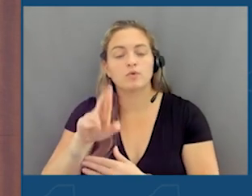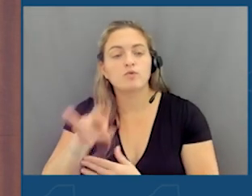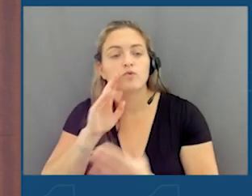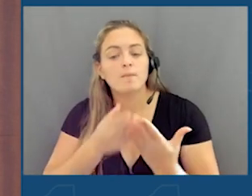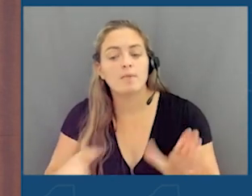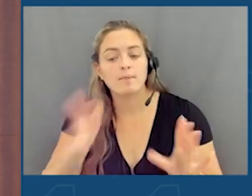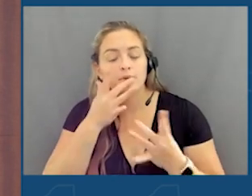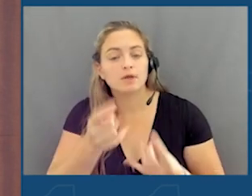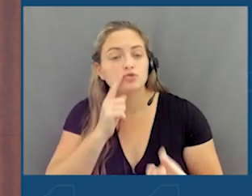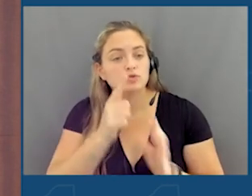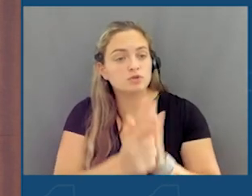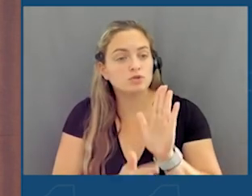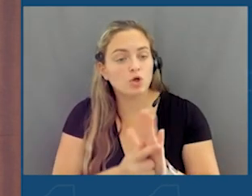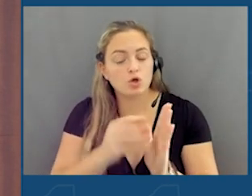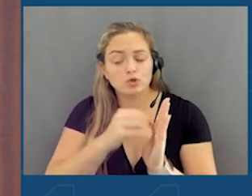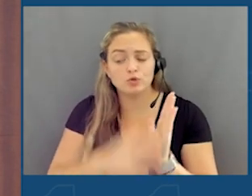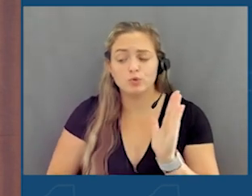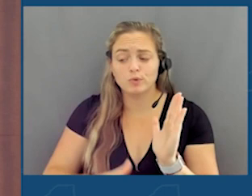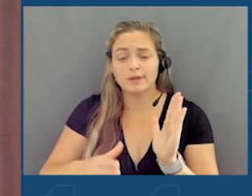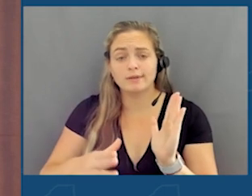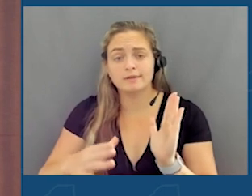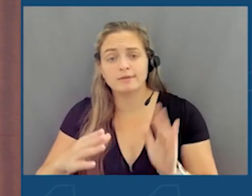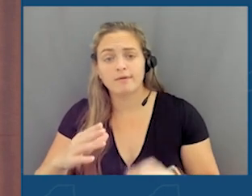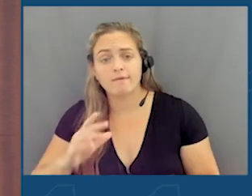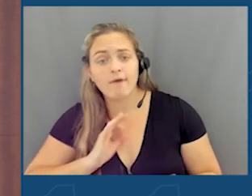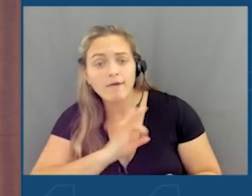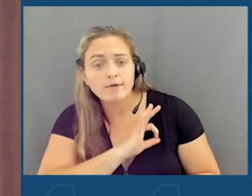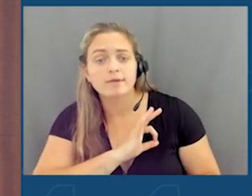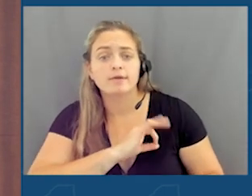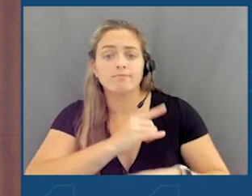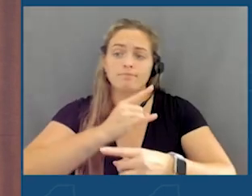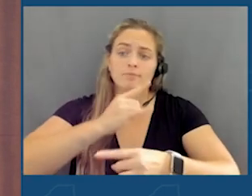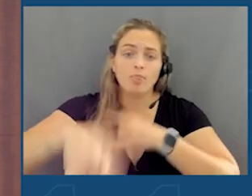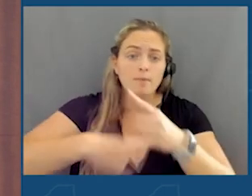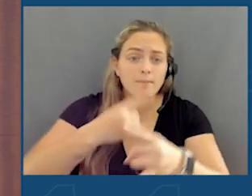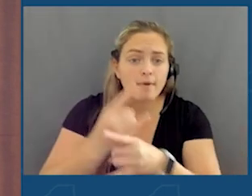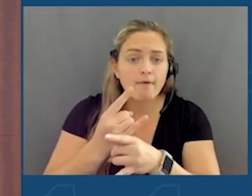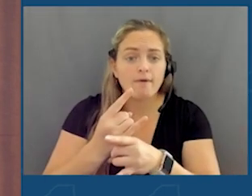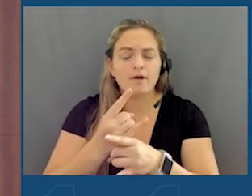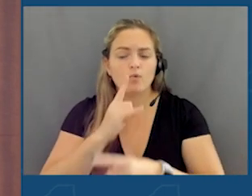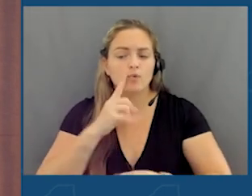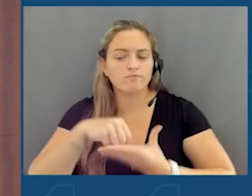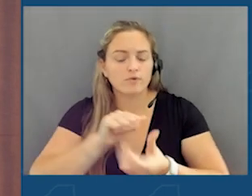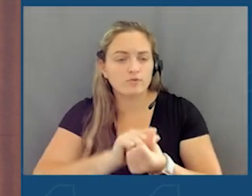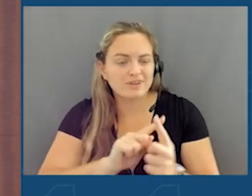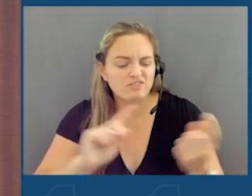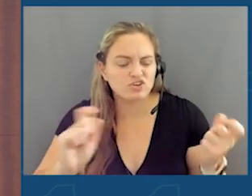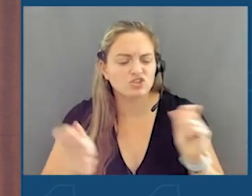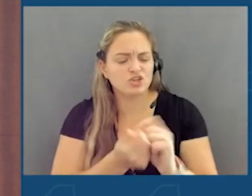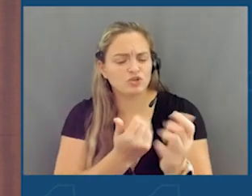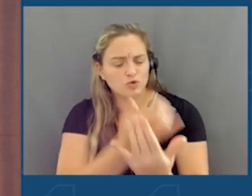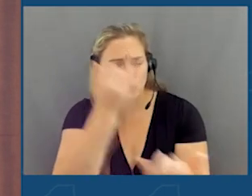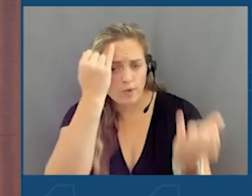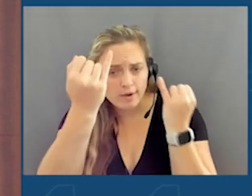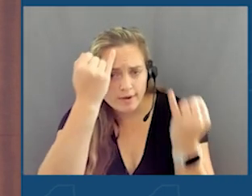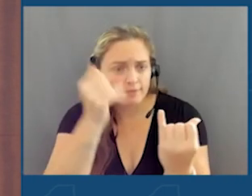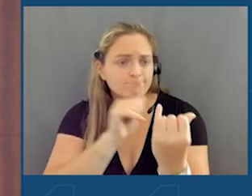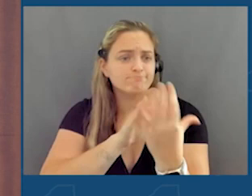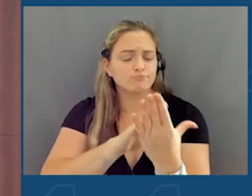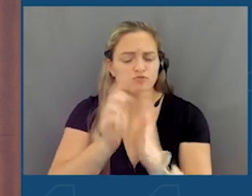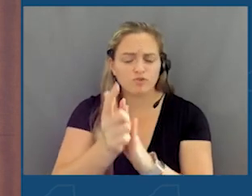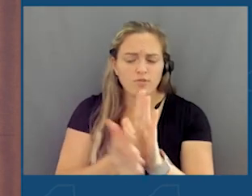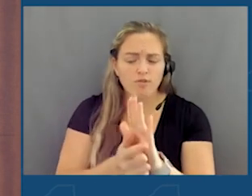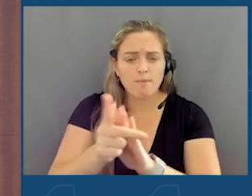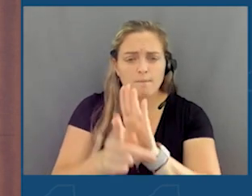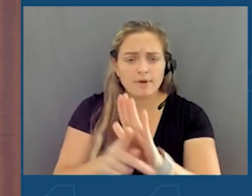students, faculty, and alumni are on the front lines of change and developing new ideas and approaches to shape law and policy every